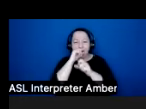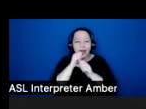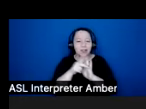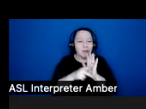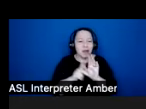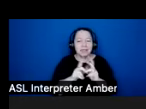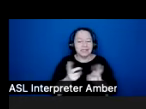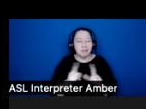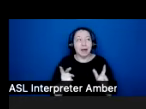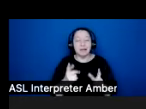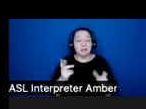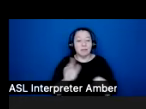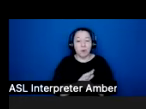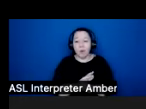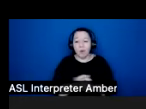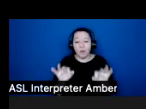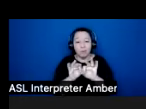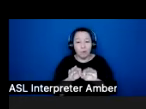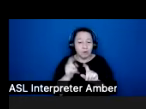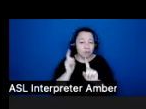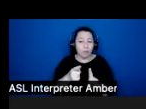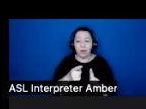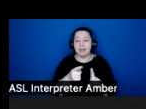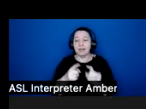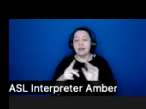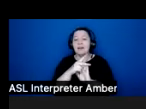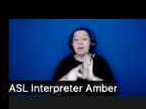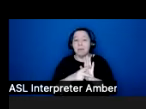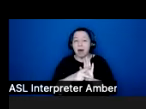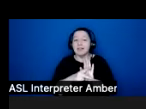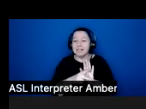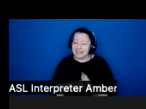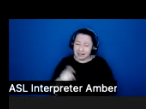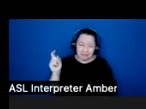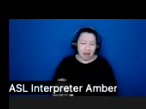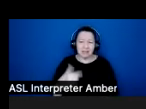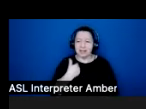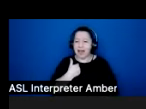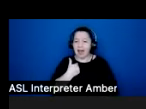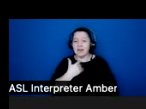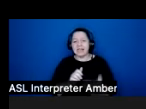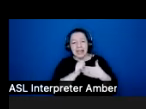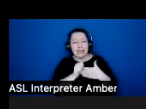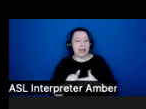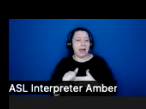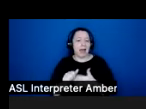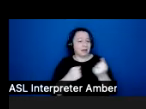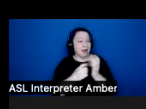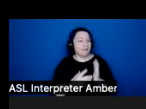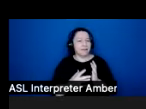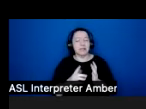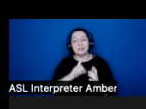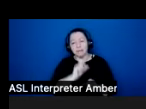but the whole important part is that policies are important and they guide the advocates and keep those